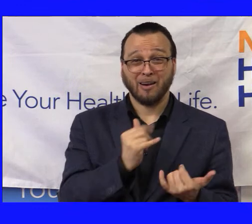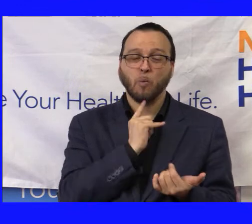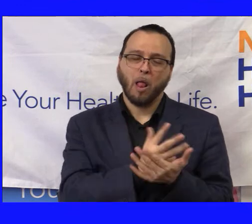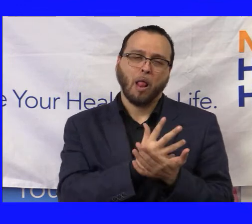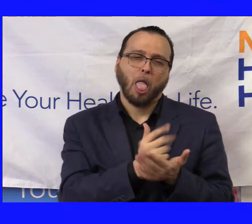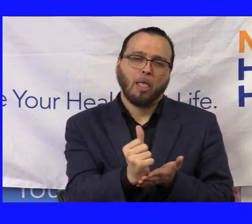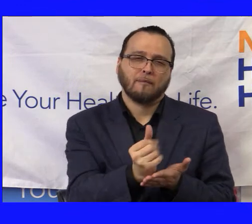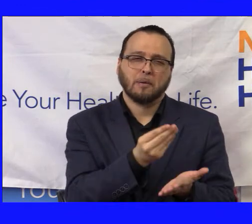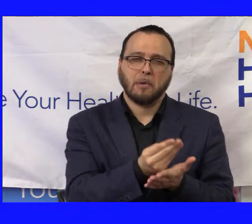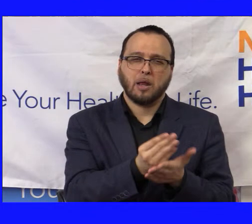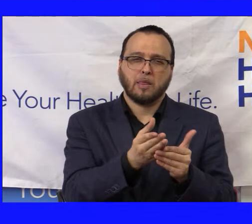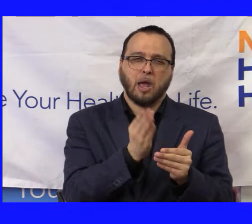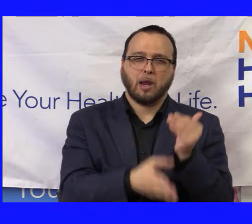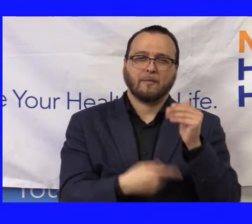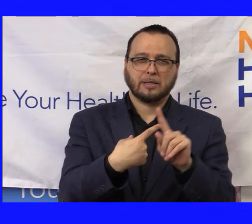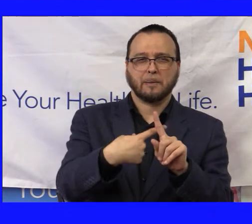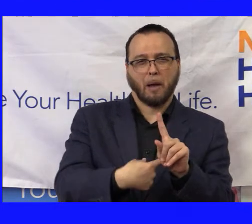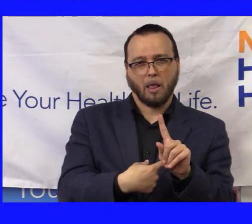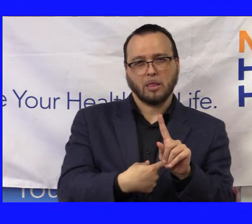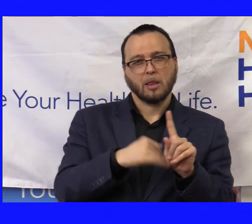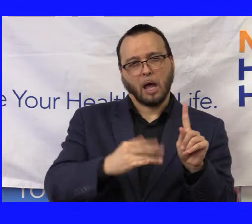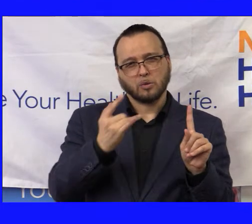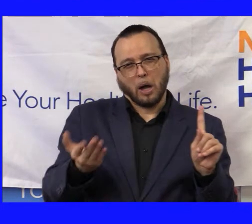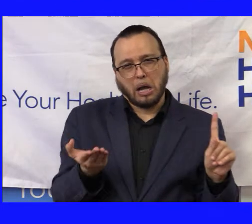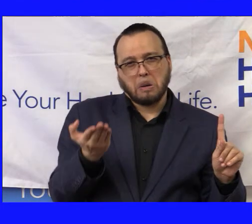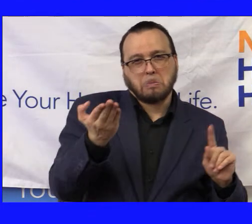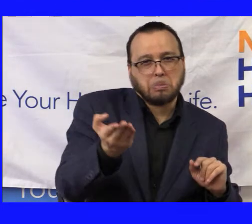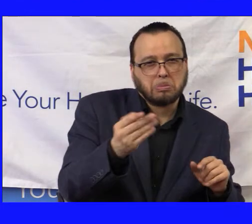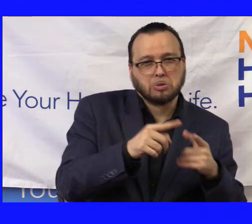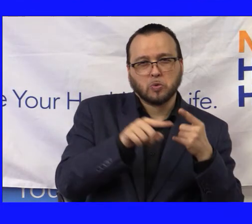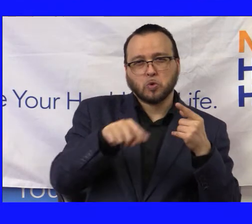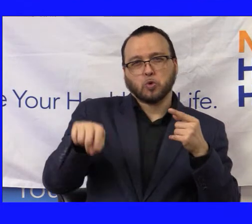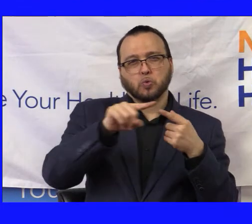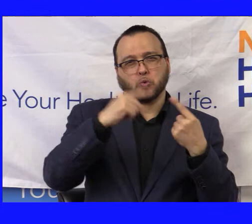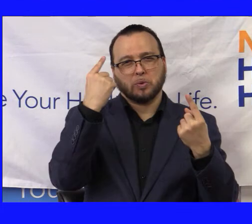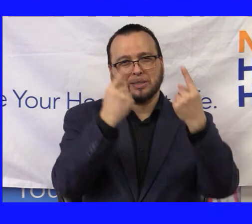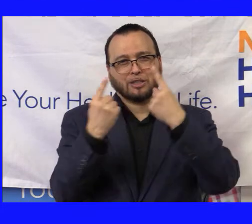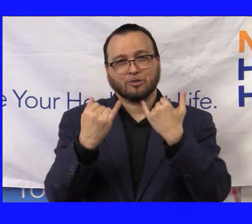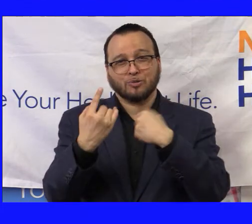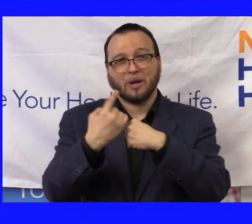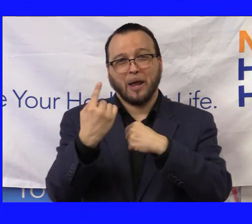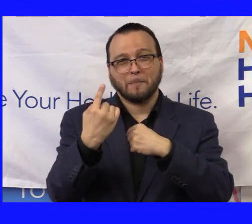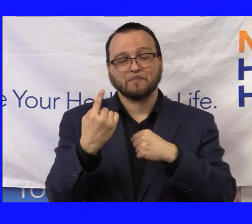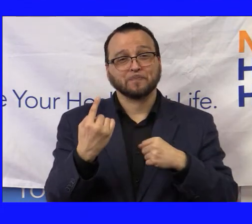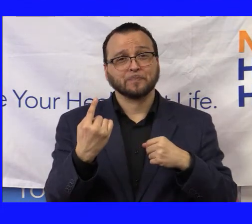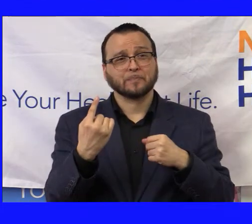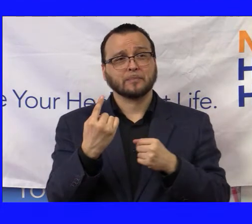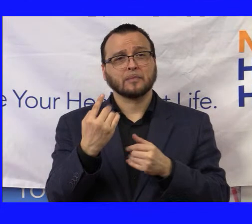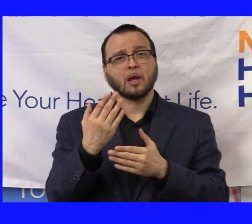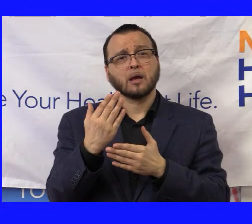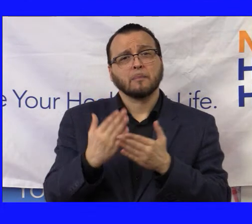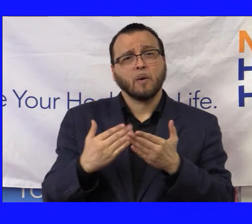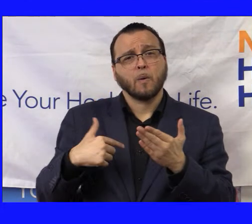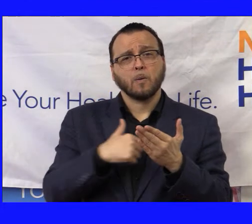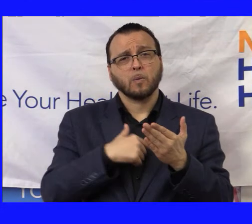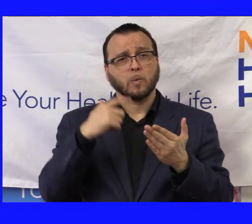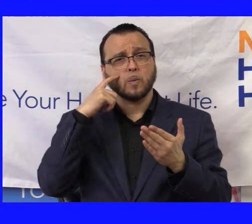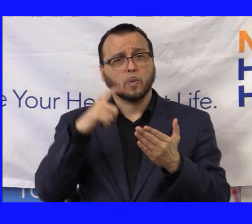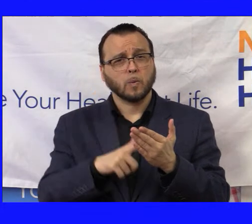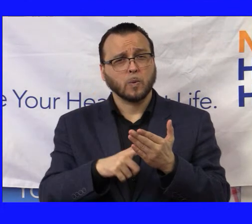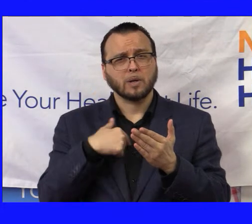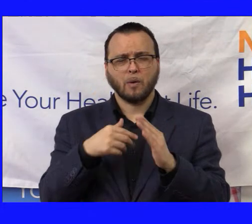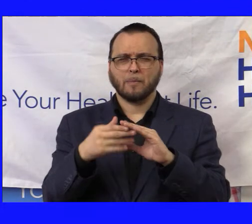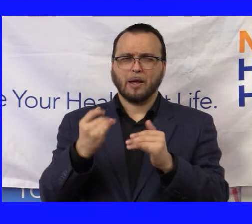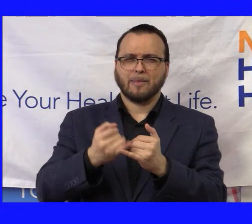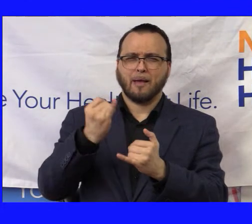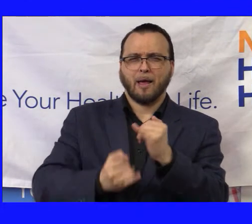this month, hence bringing it to you all for your consideration today. Worthy of note, I'm just going to mention this last point and then I'll go